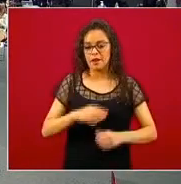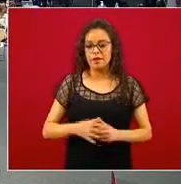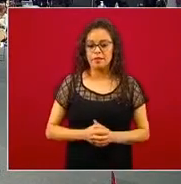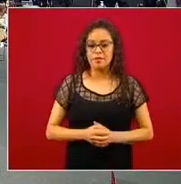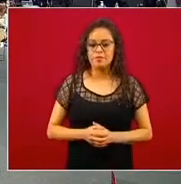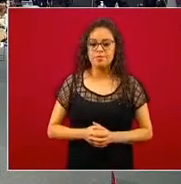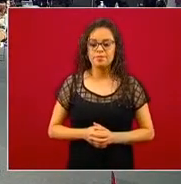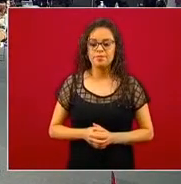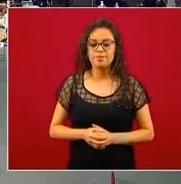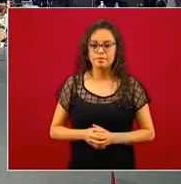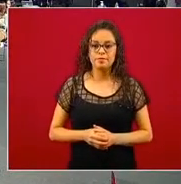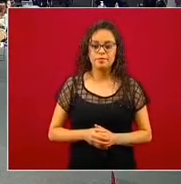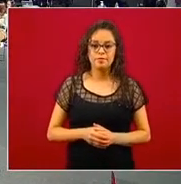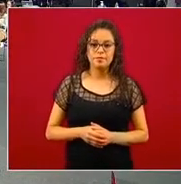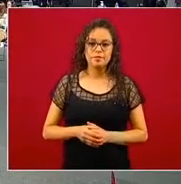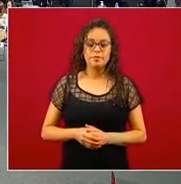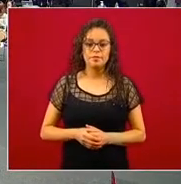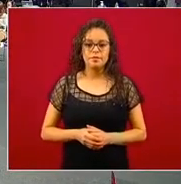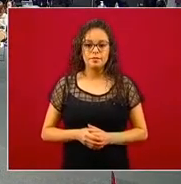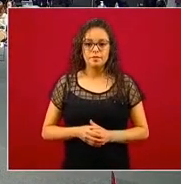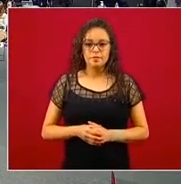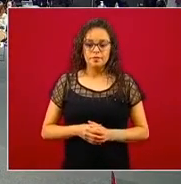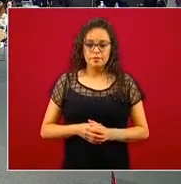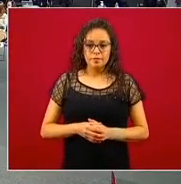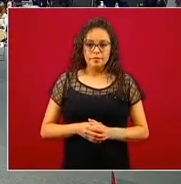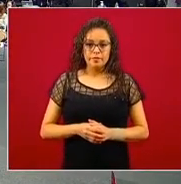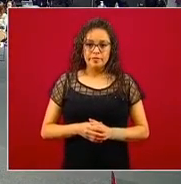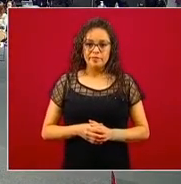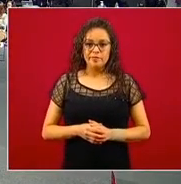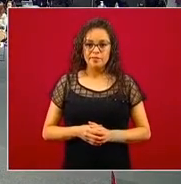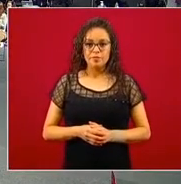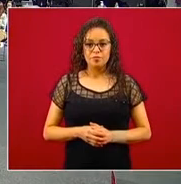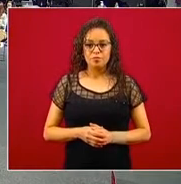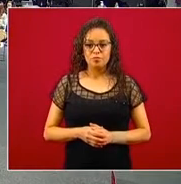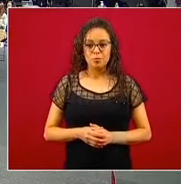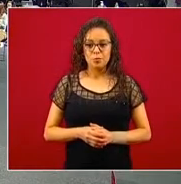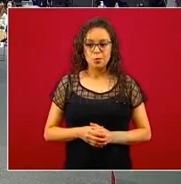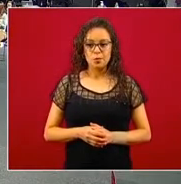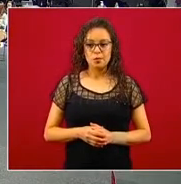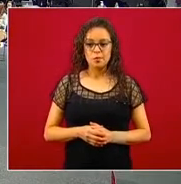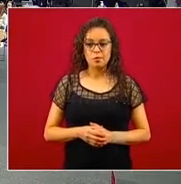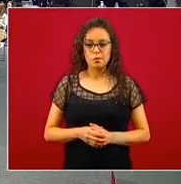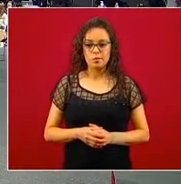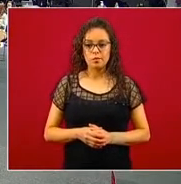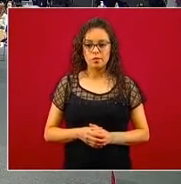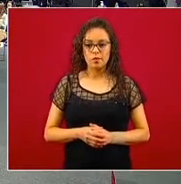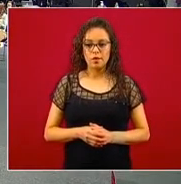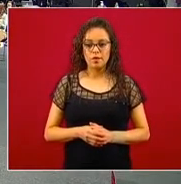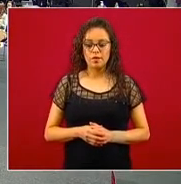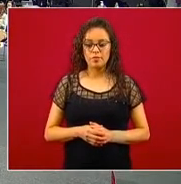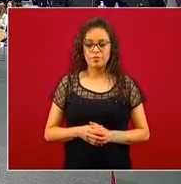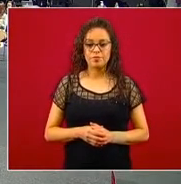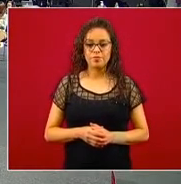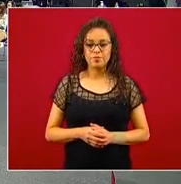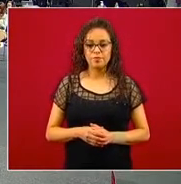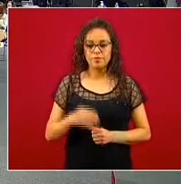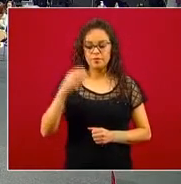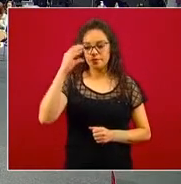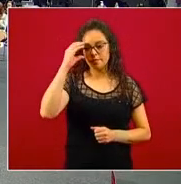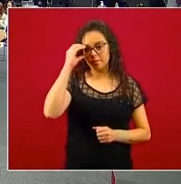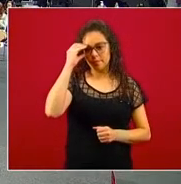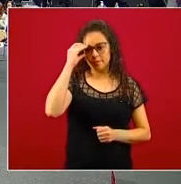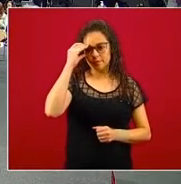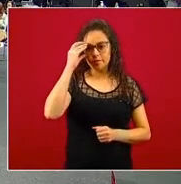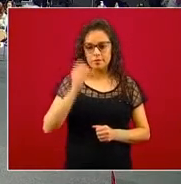occupancy could be combined with people infected with severe acute respiratory infection